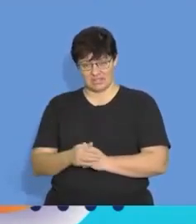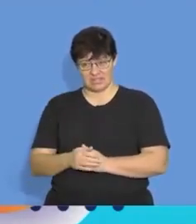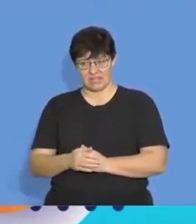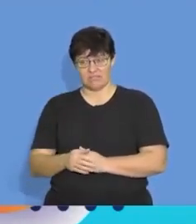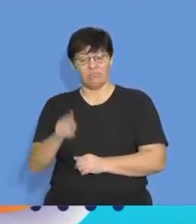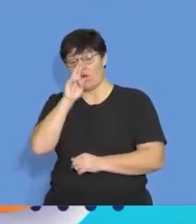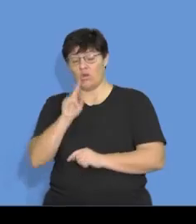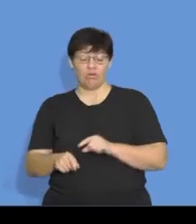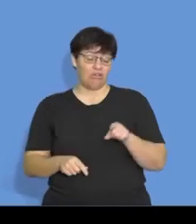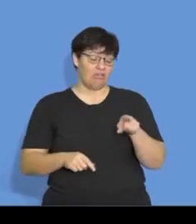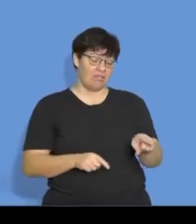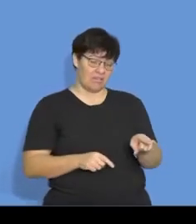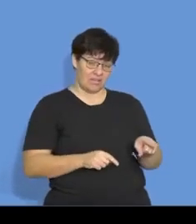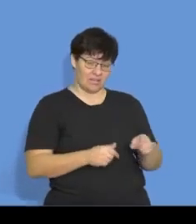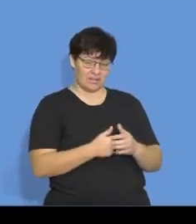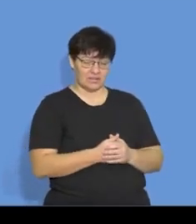look at my